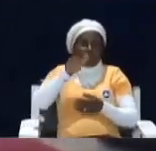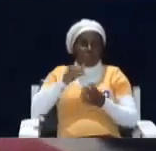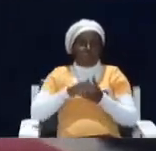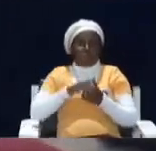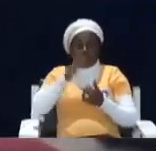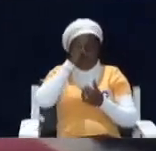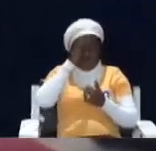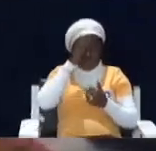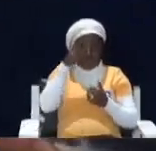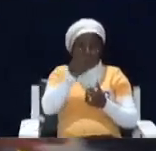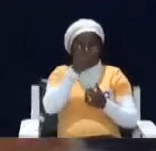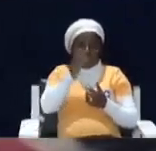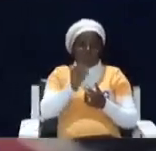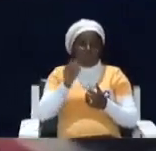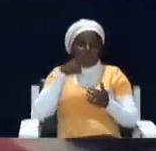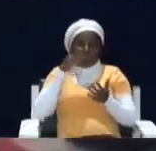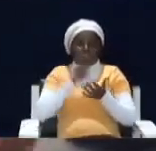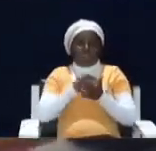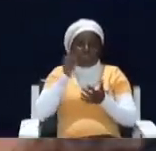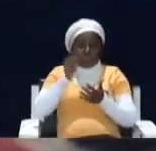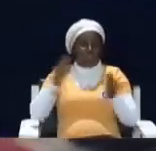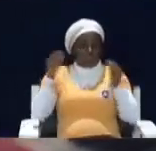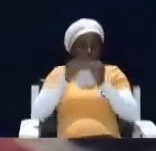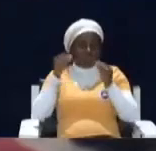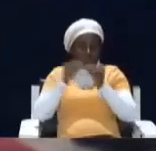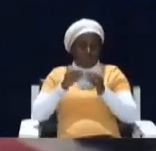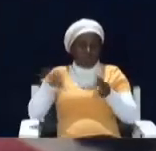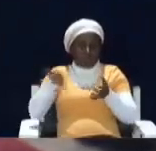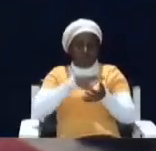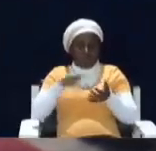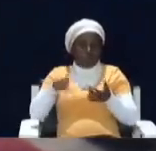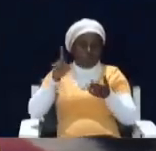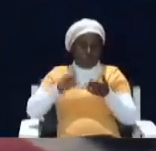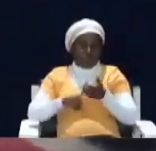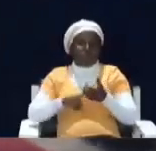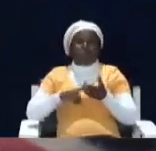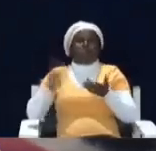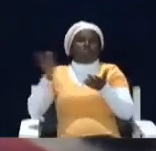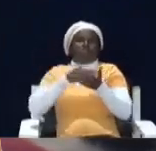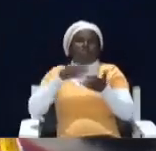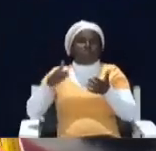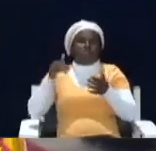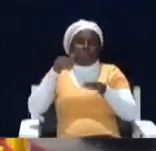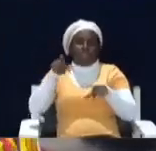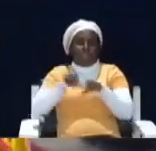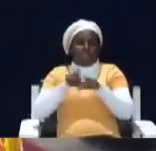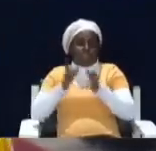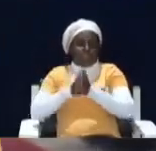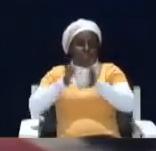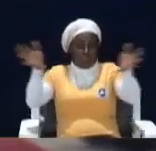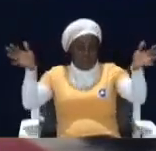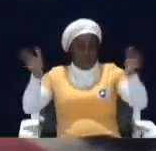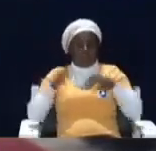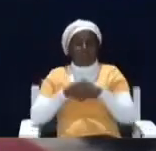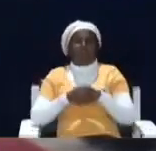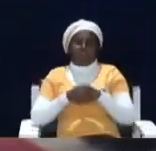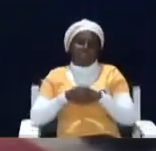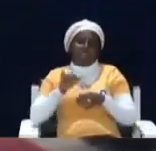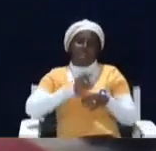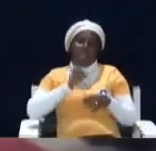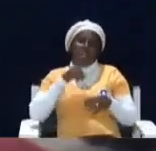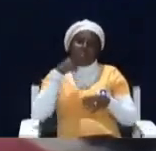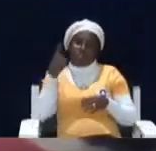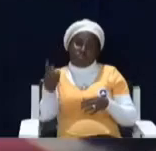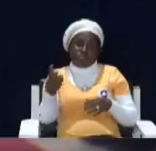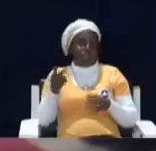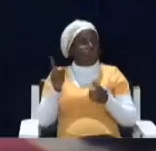he need more of choir to minister as the mass choir. So I told her to go and join the